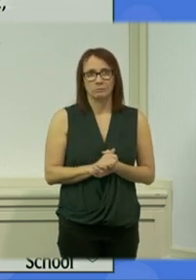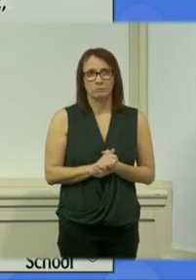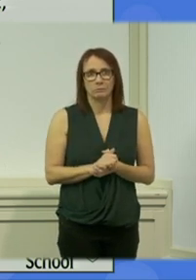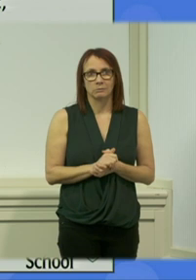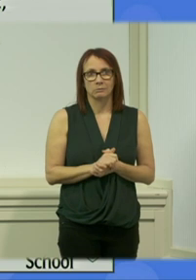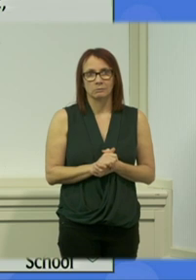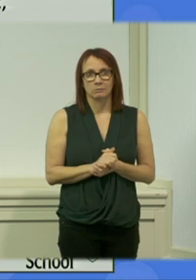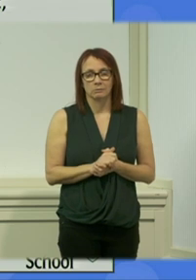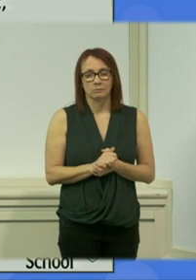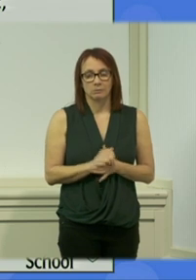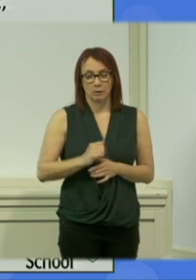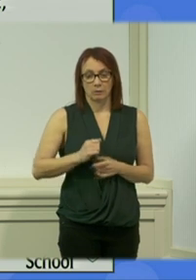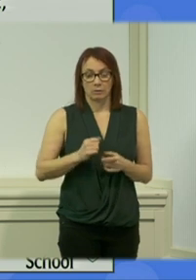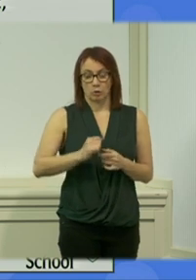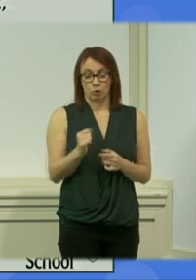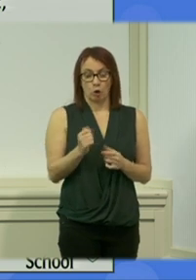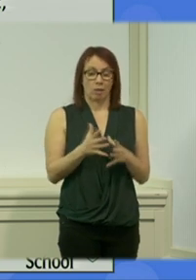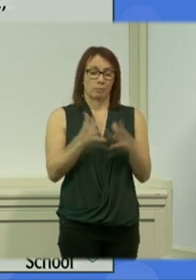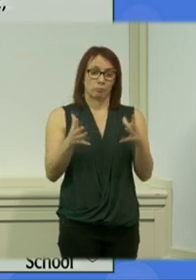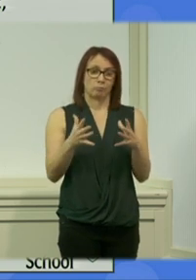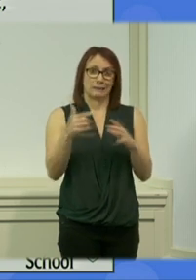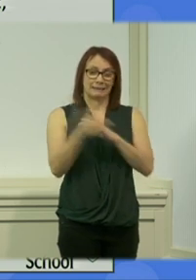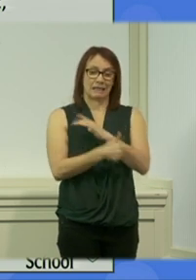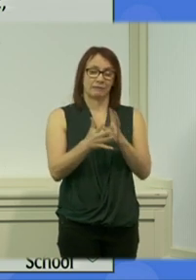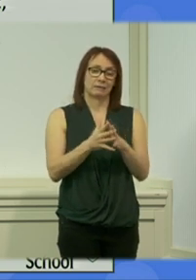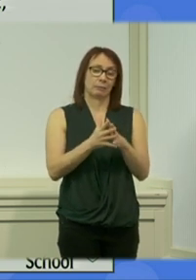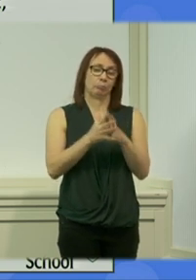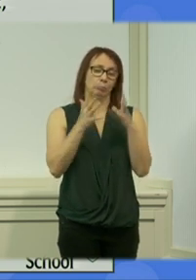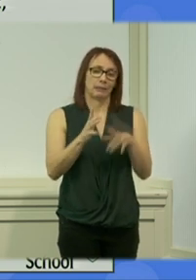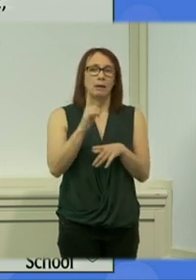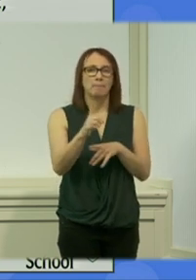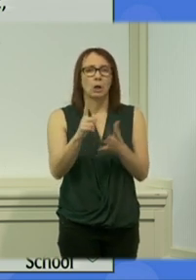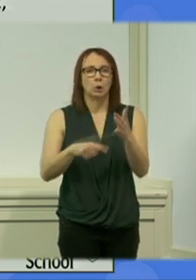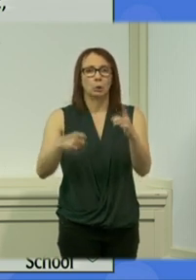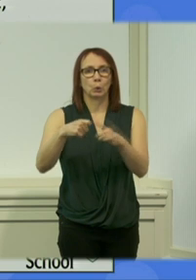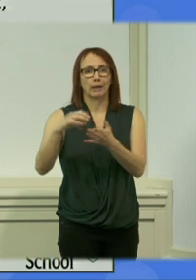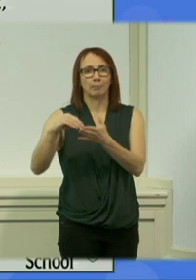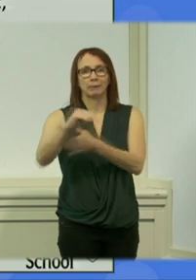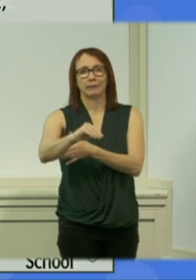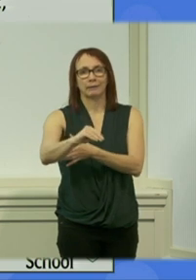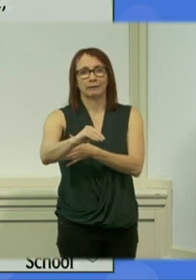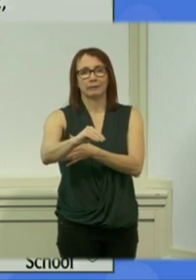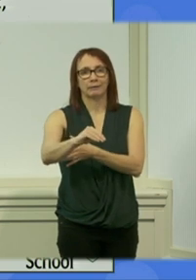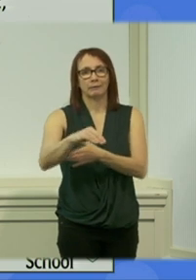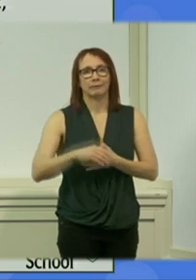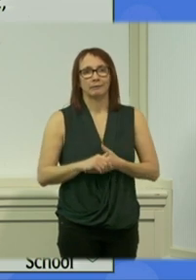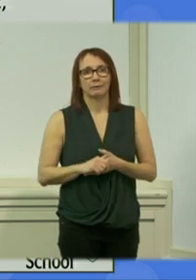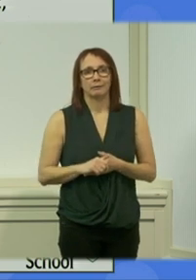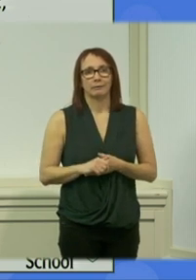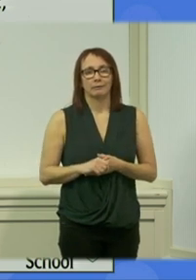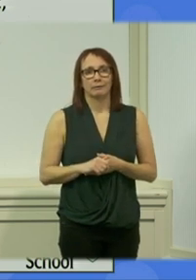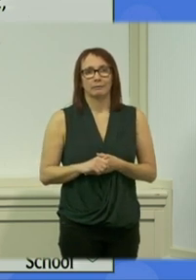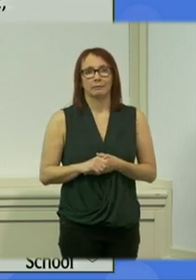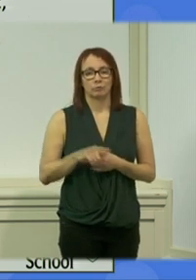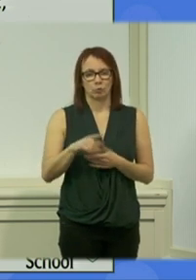Scotland currently has a large fiscal deficit, but this is covered by the UK at the moment. So it's